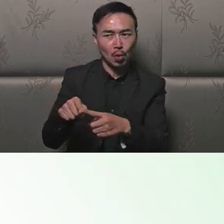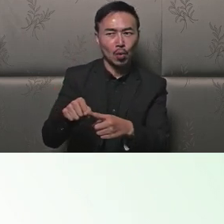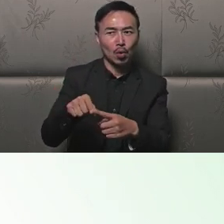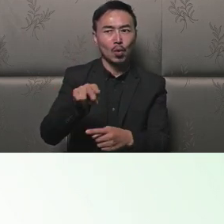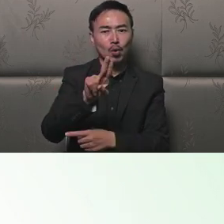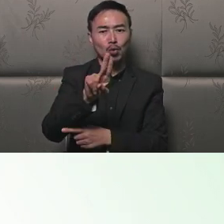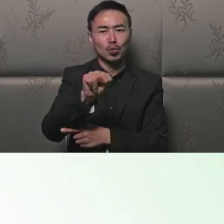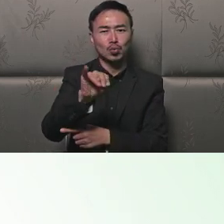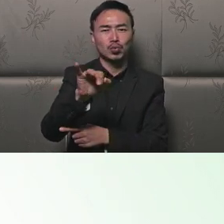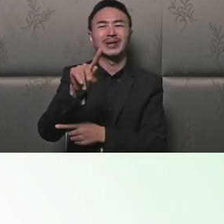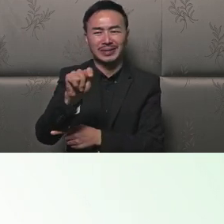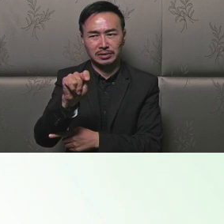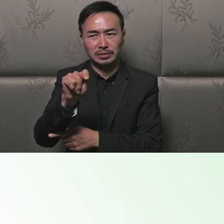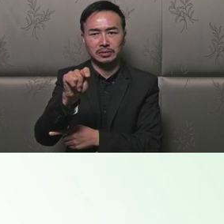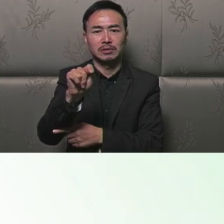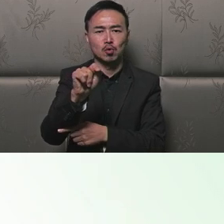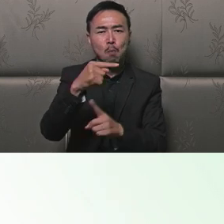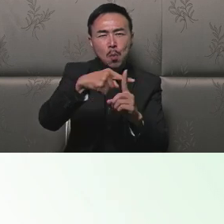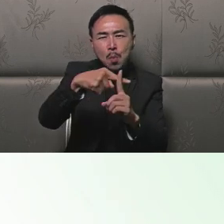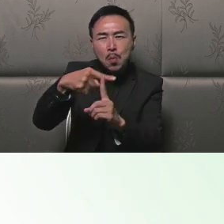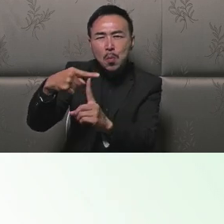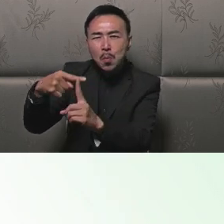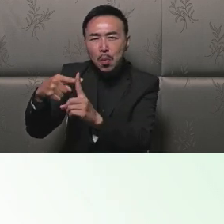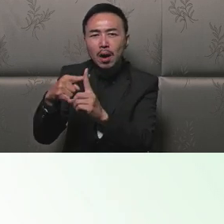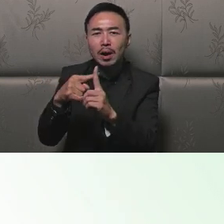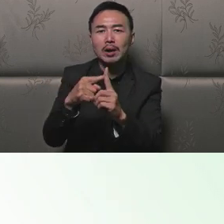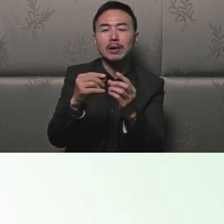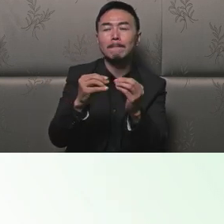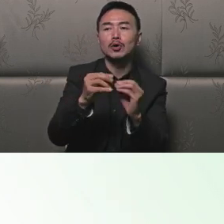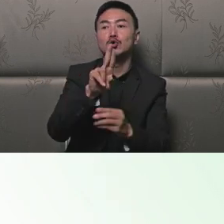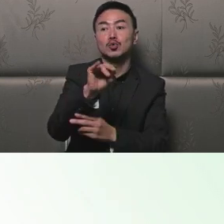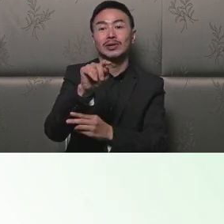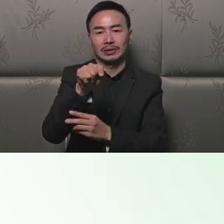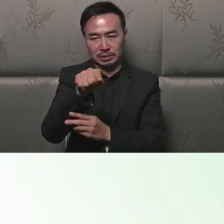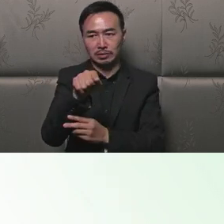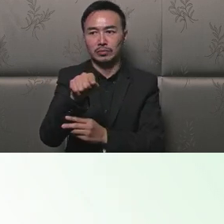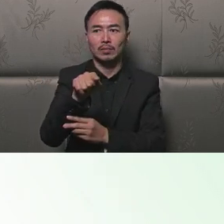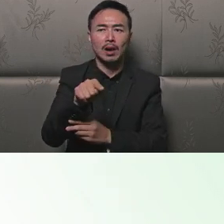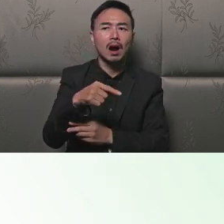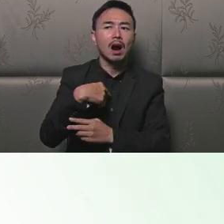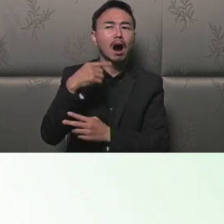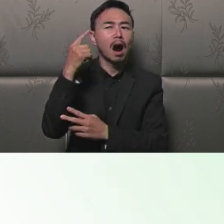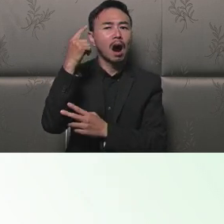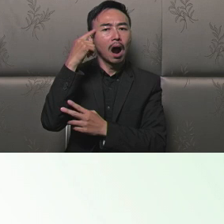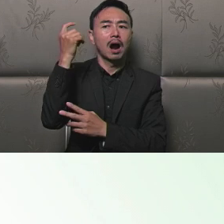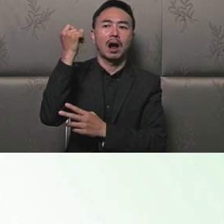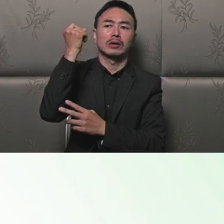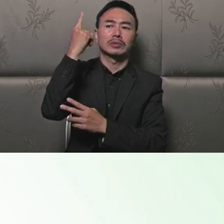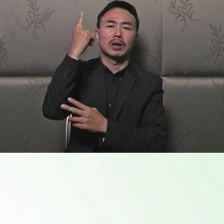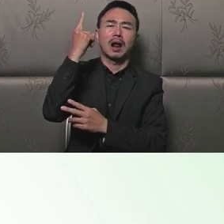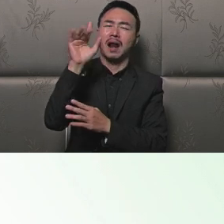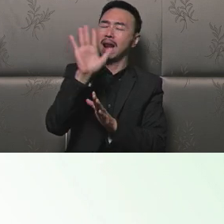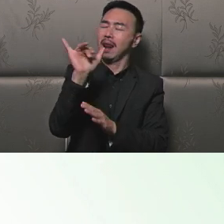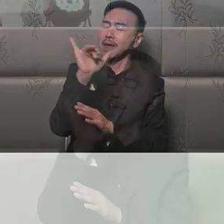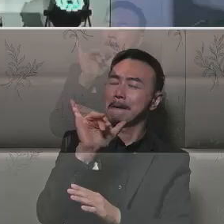accreditations, the flexibility, the variety of courses that are offered, and the diversity of learning that